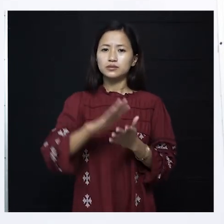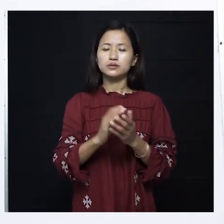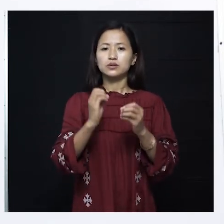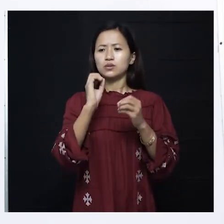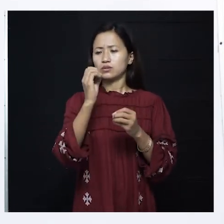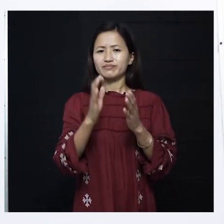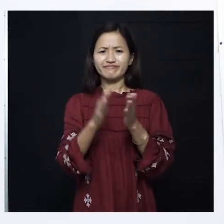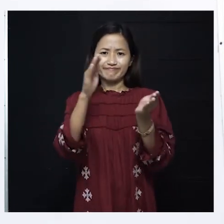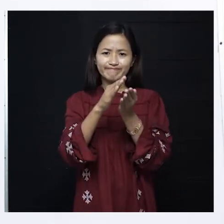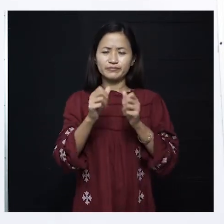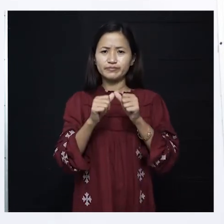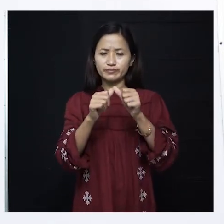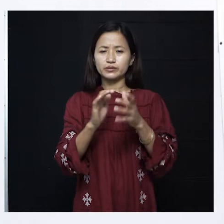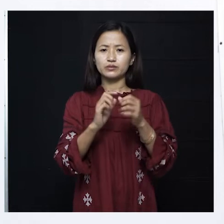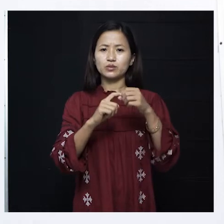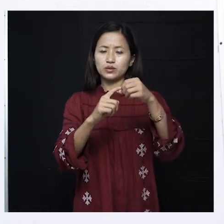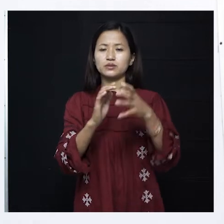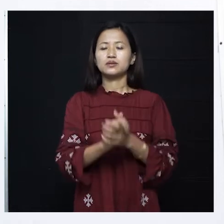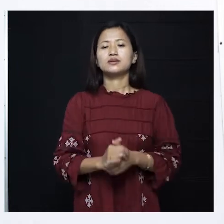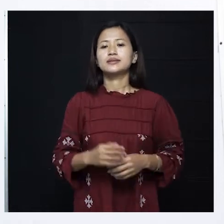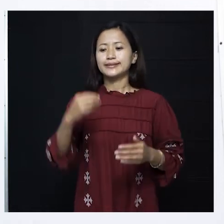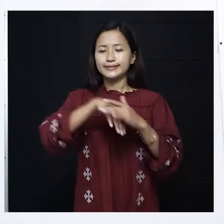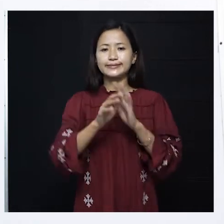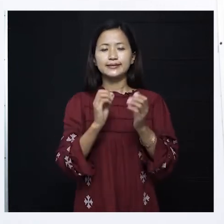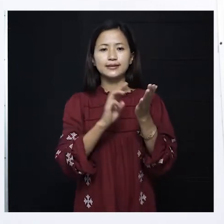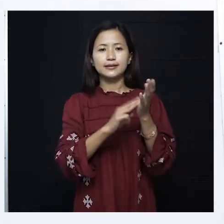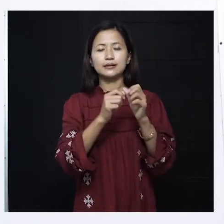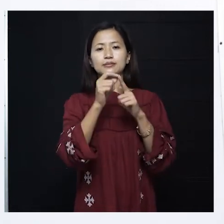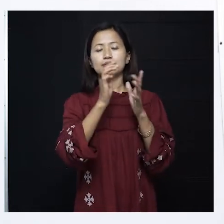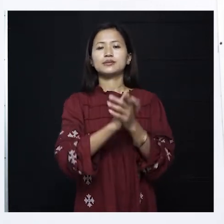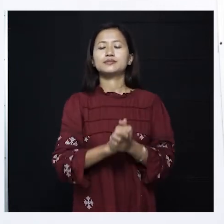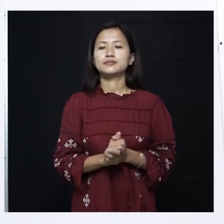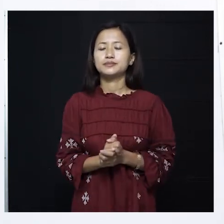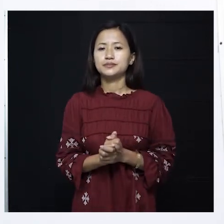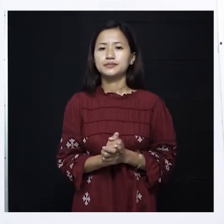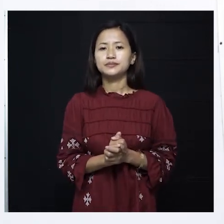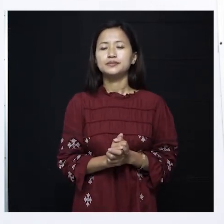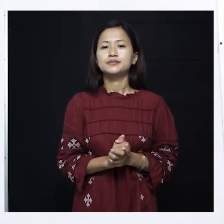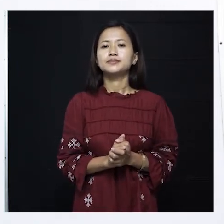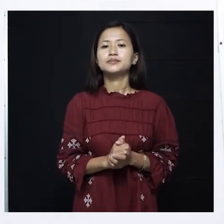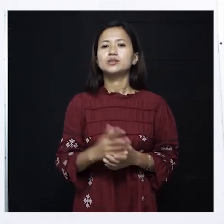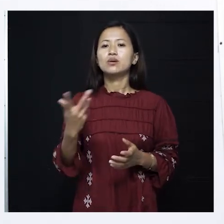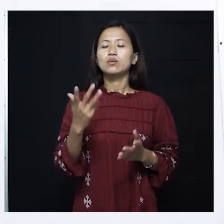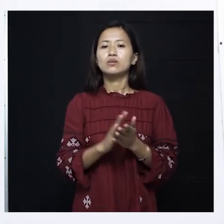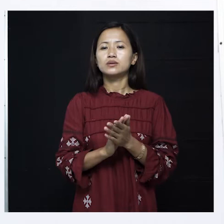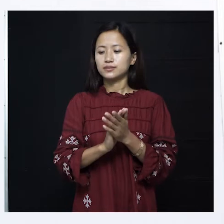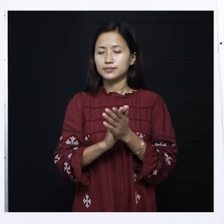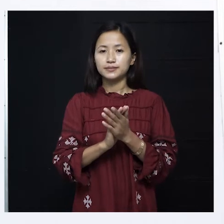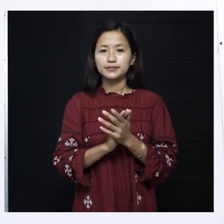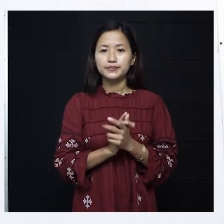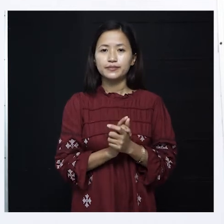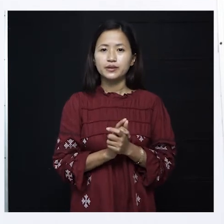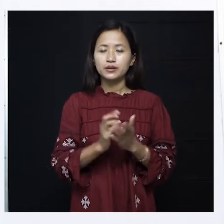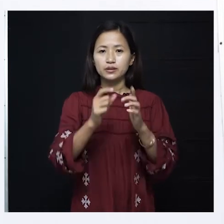Okay, now in the map, let's say you are looking at a map, and in the map what happened is they